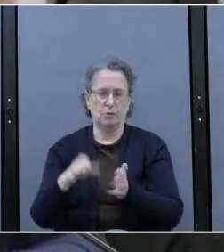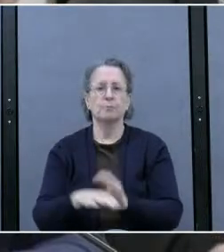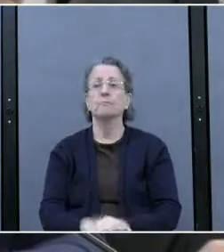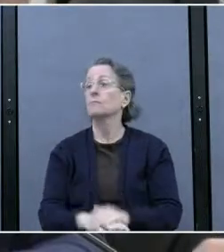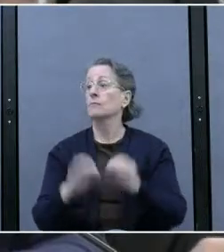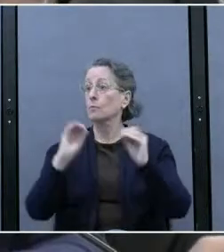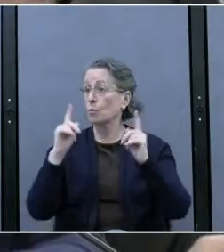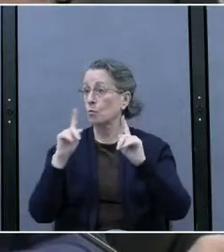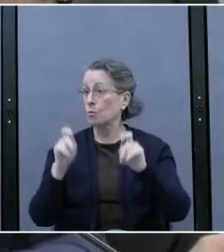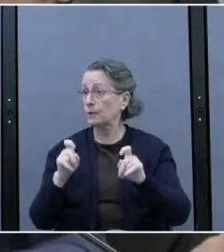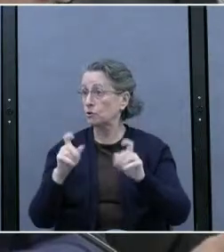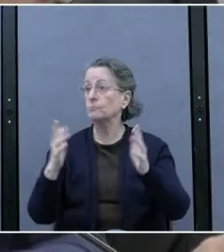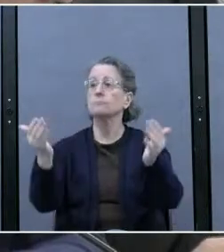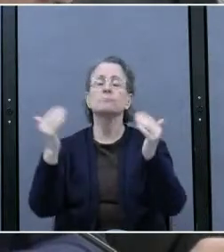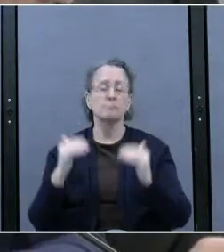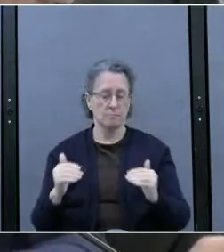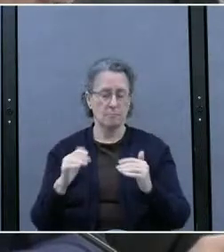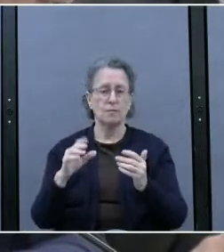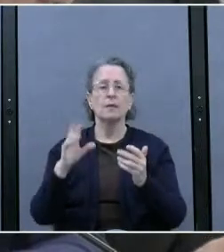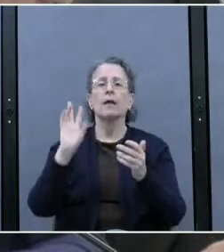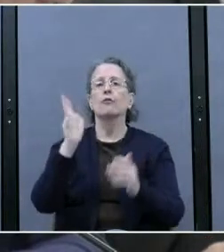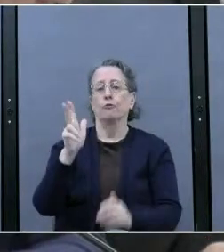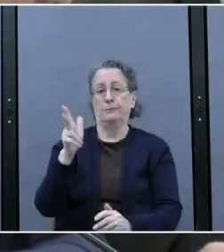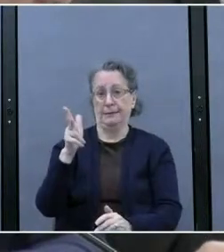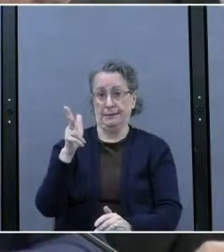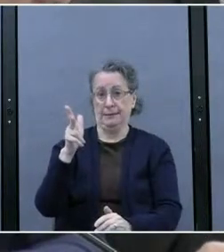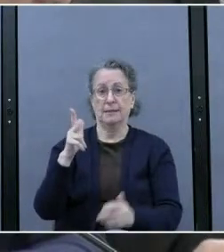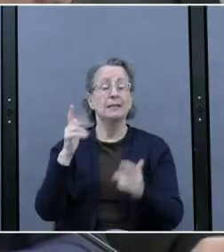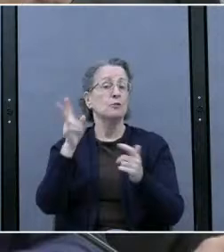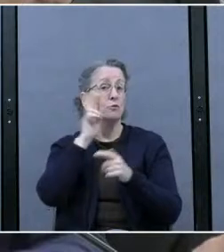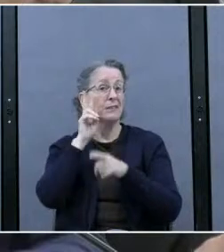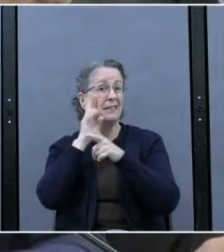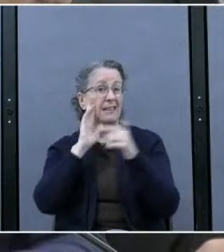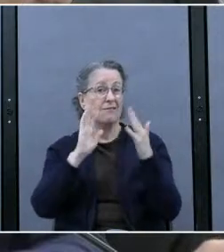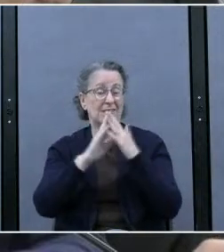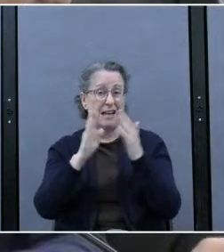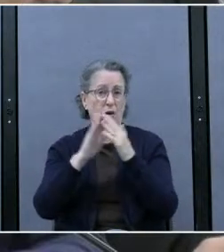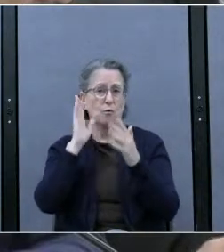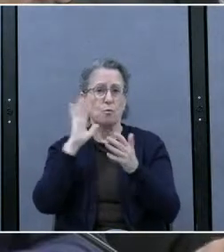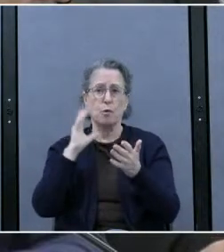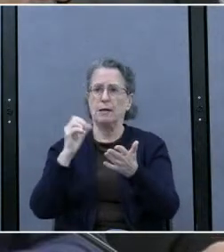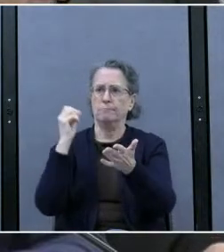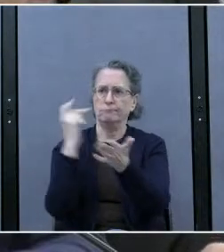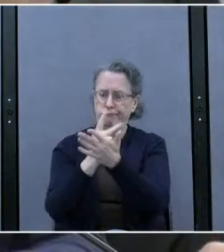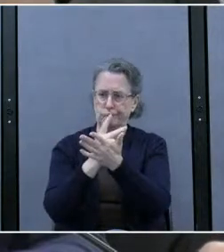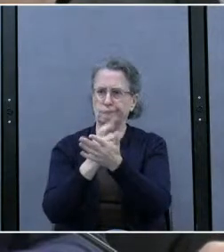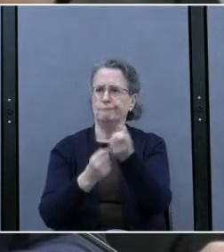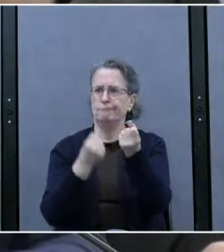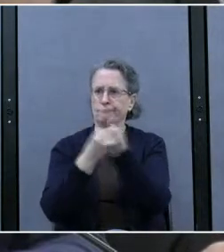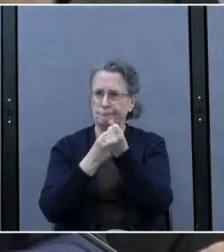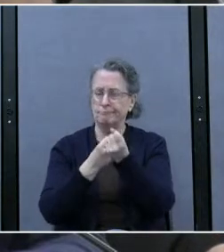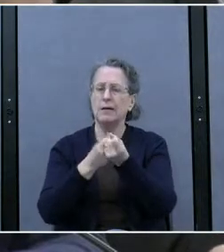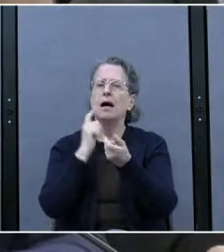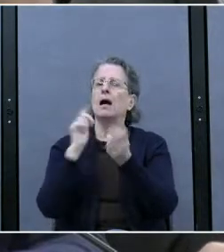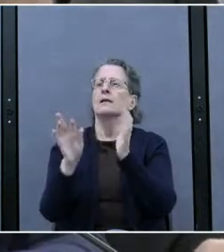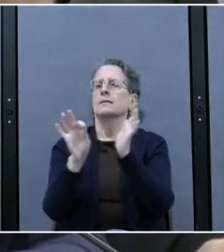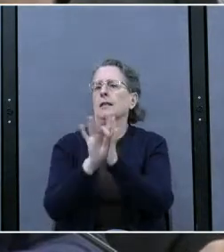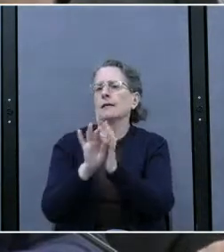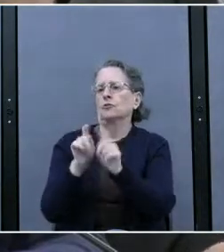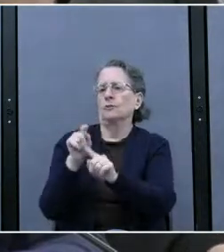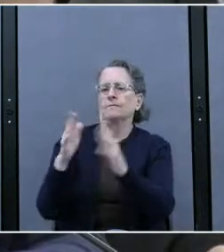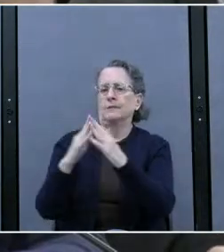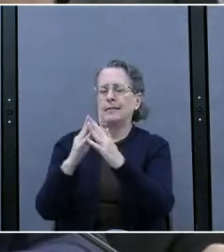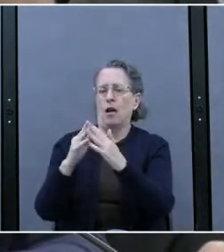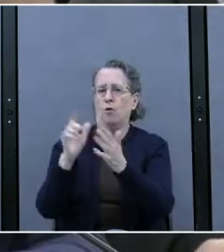Okay. Article 3, to see if the town will ratify, approve, and confirm the select board's appointment of a town attorney for a term of 1